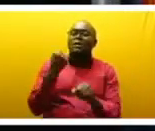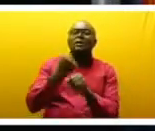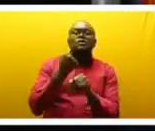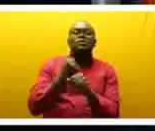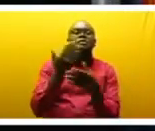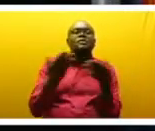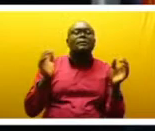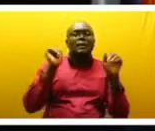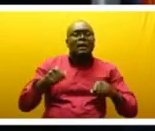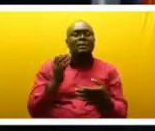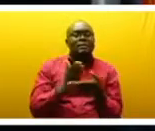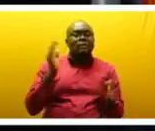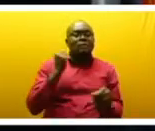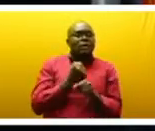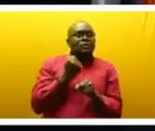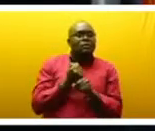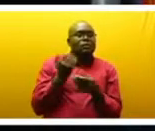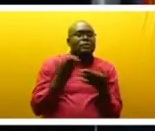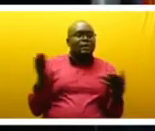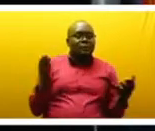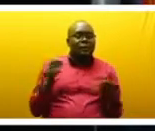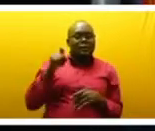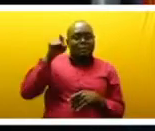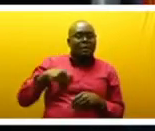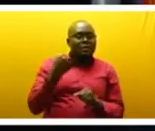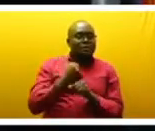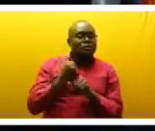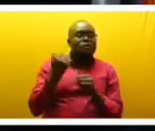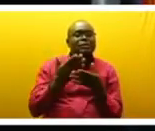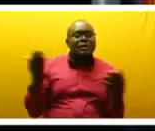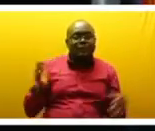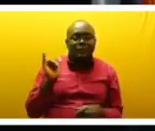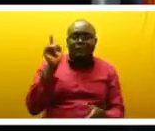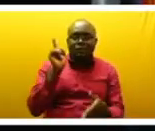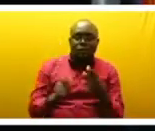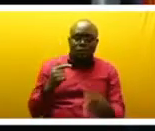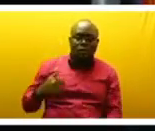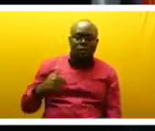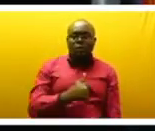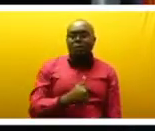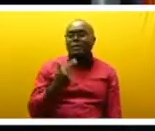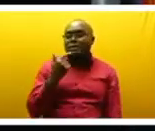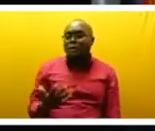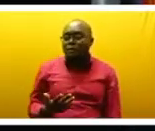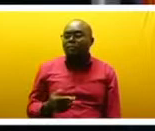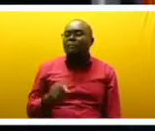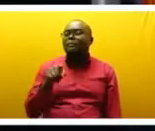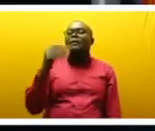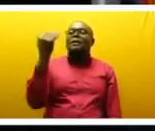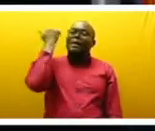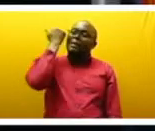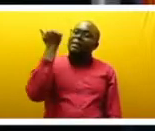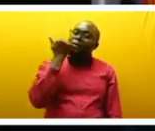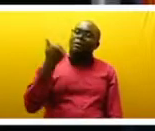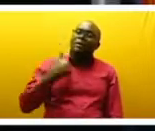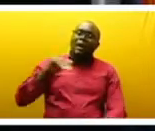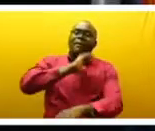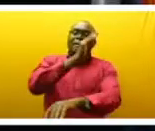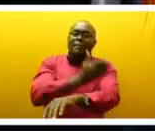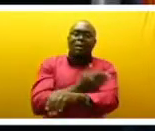Can somebody do something? Somebody should do something. That is what we say. But this honorable court has the power to do